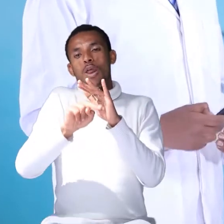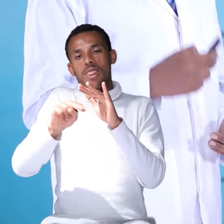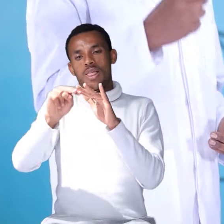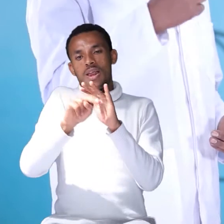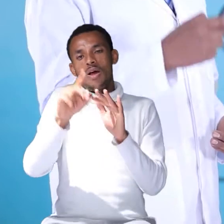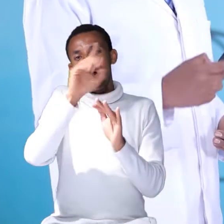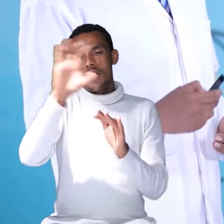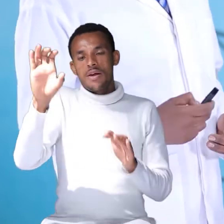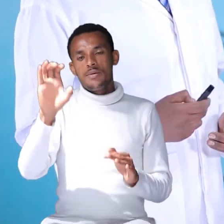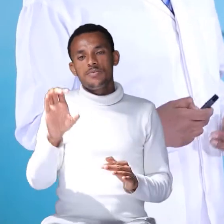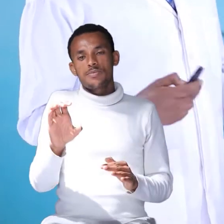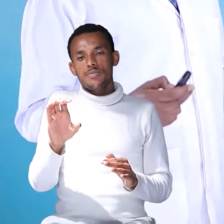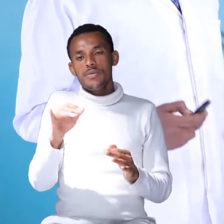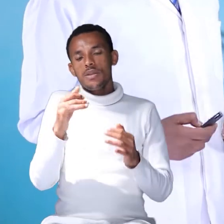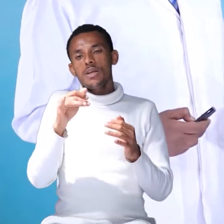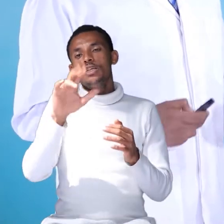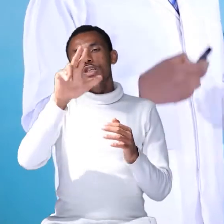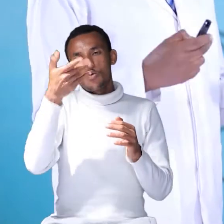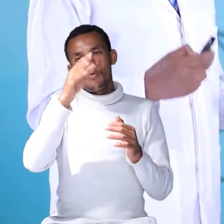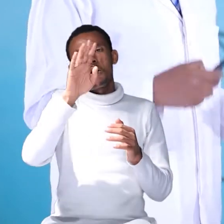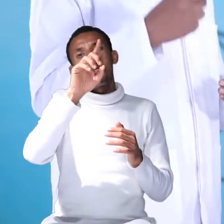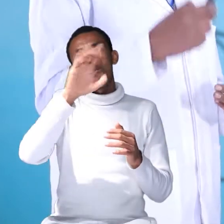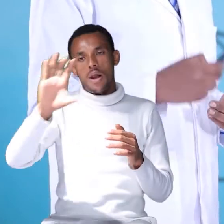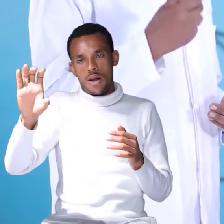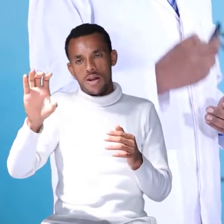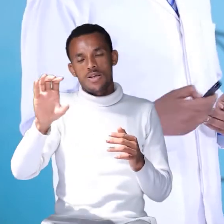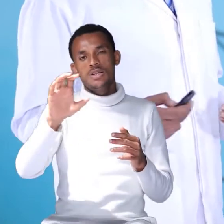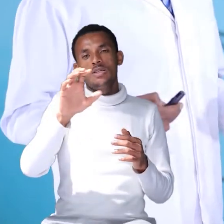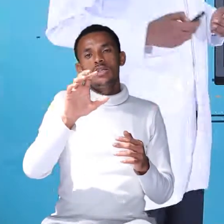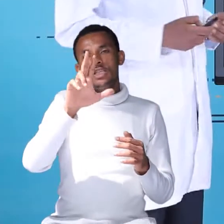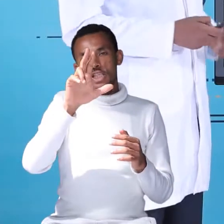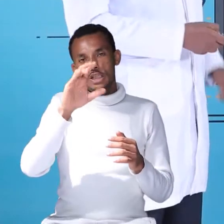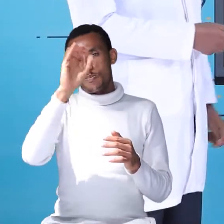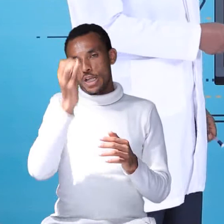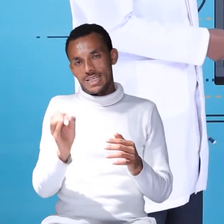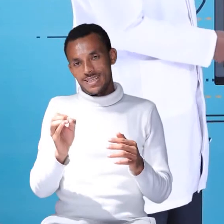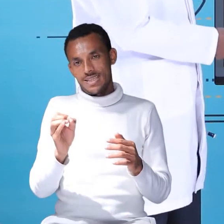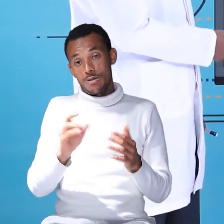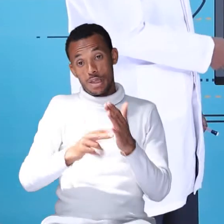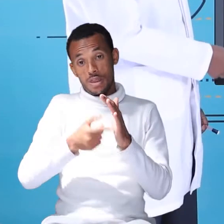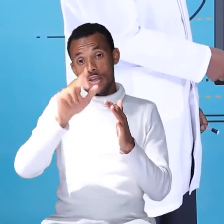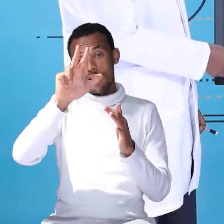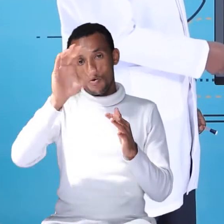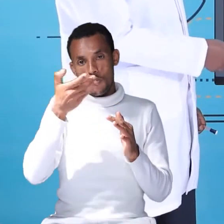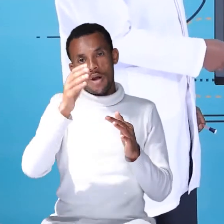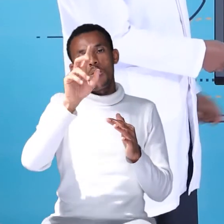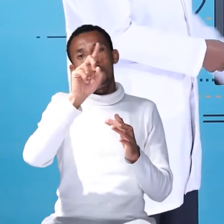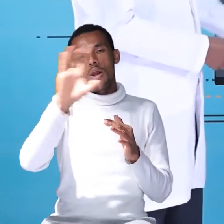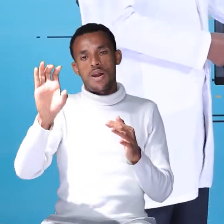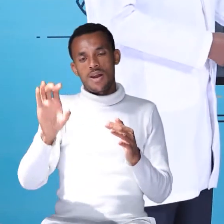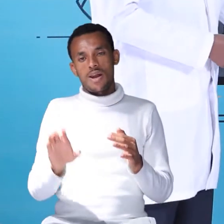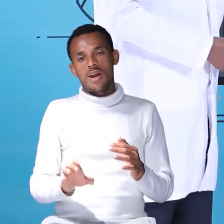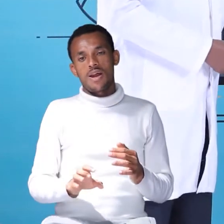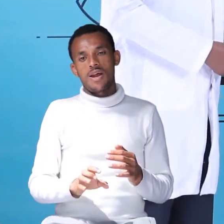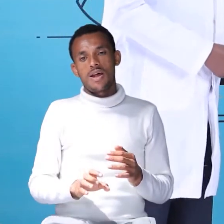is expressed out of 100, say 3 over 100, 3 said to be a percentage of a given value. Per